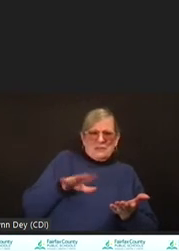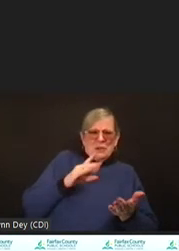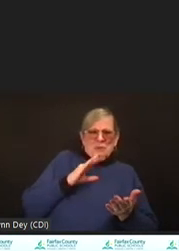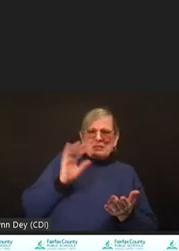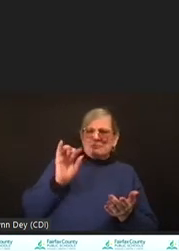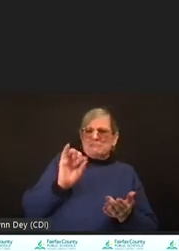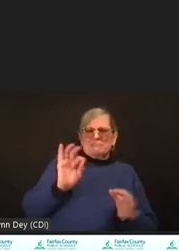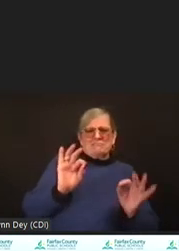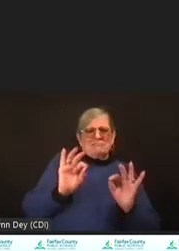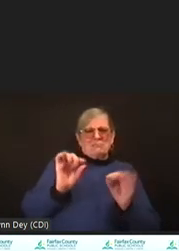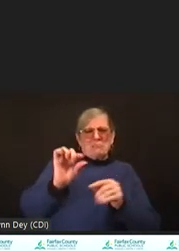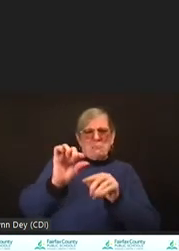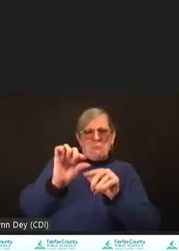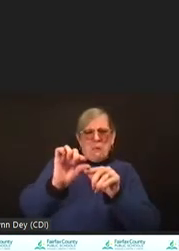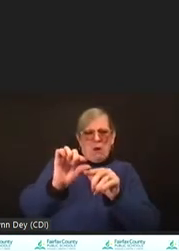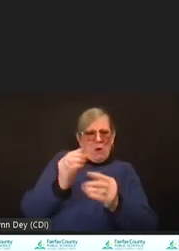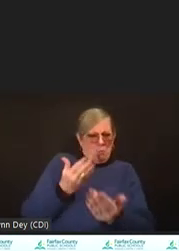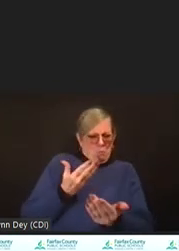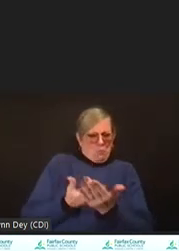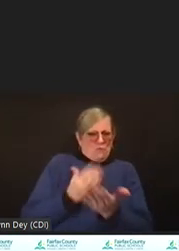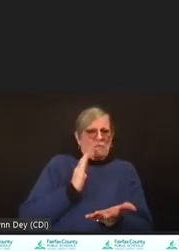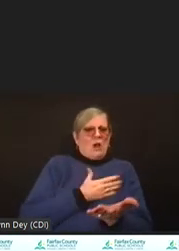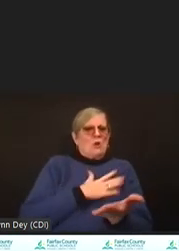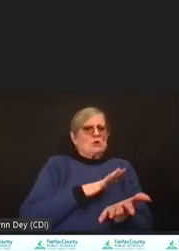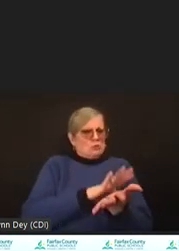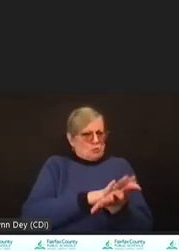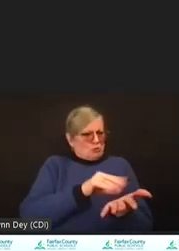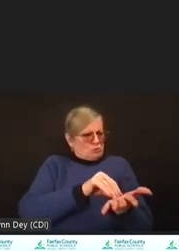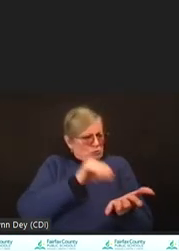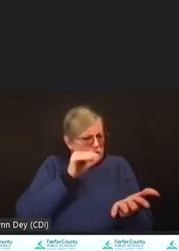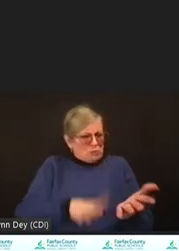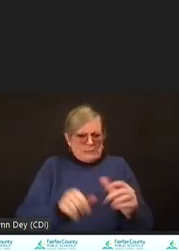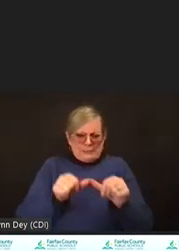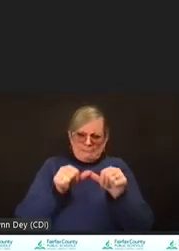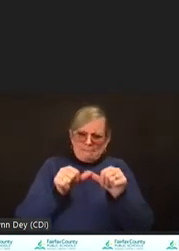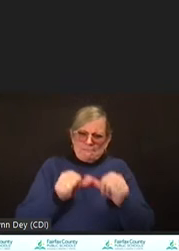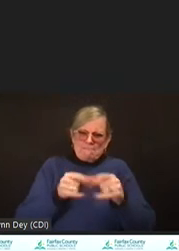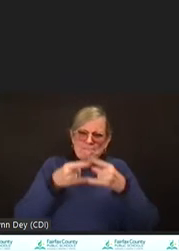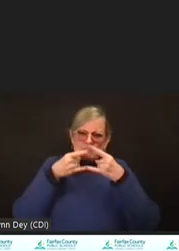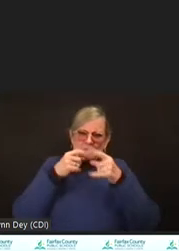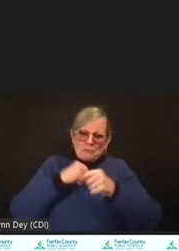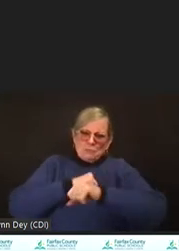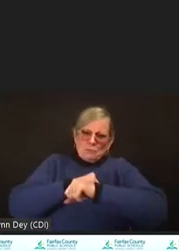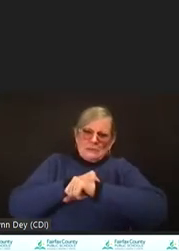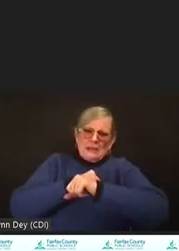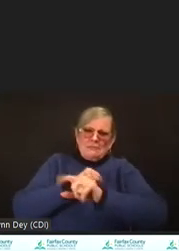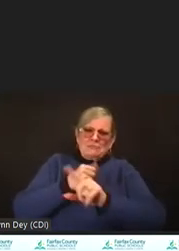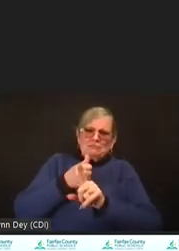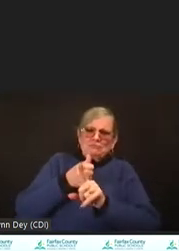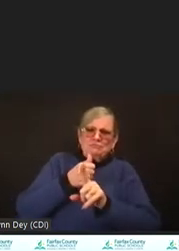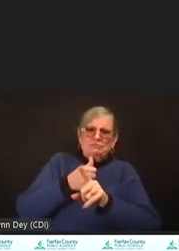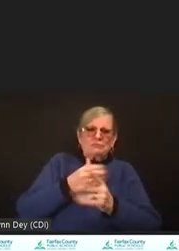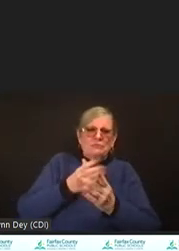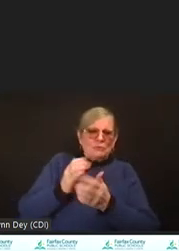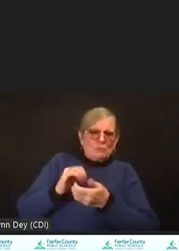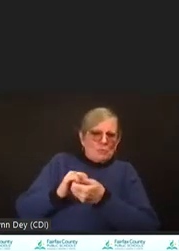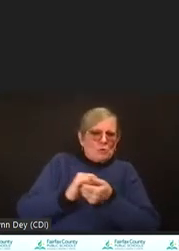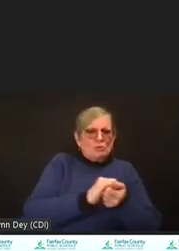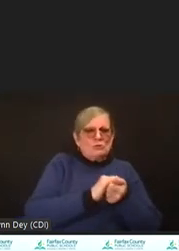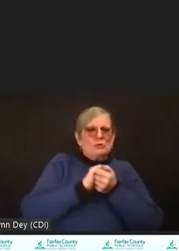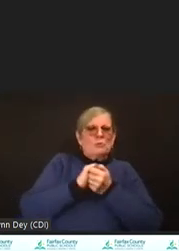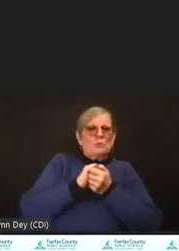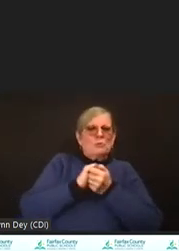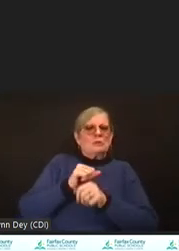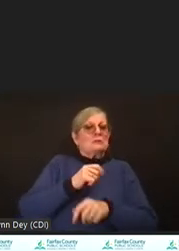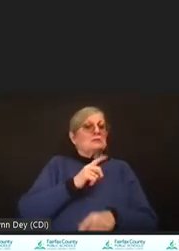of our students, our staff, and our families working collaboratively to ensure a safe and healthy learning